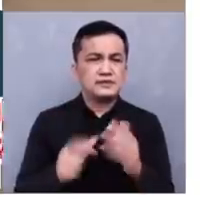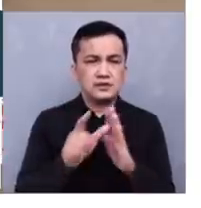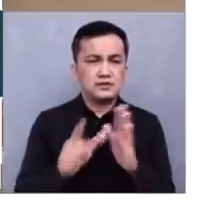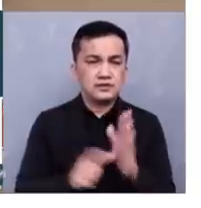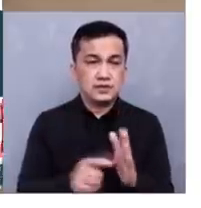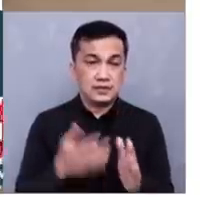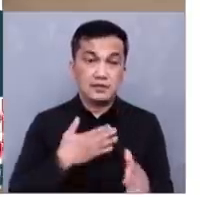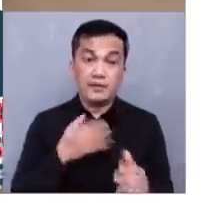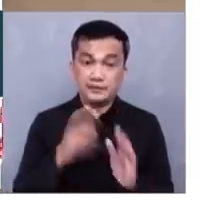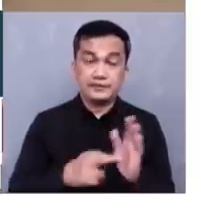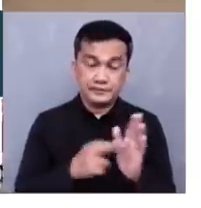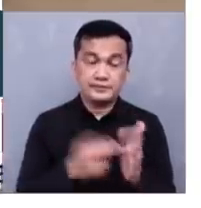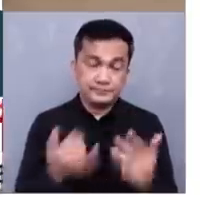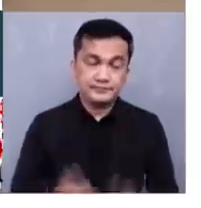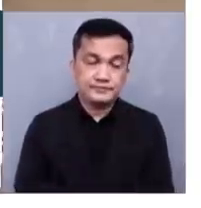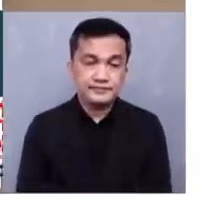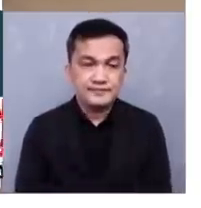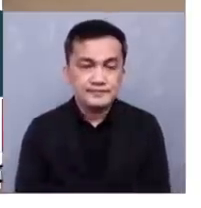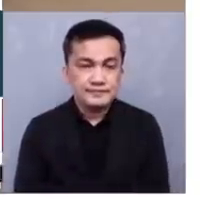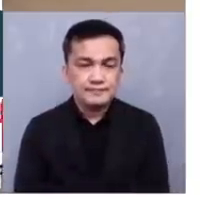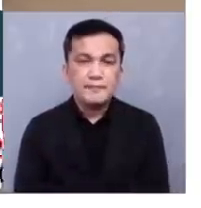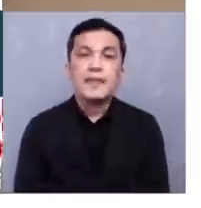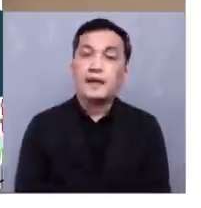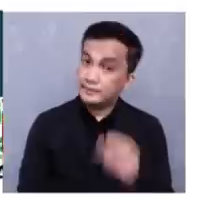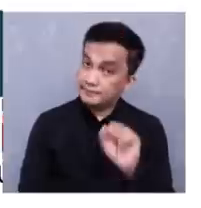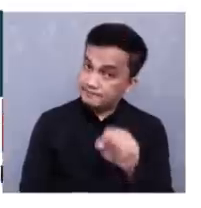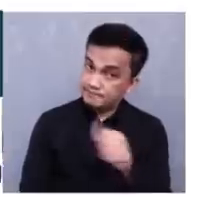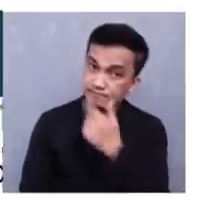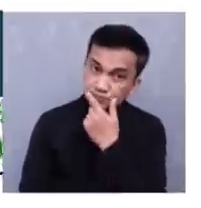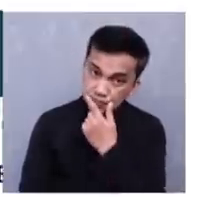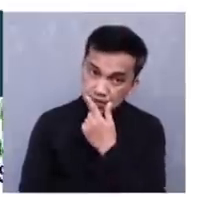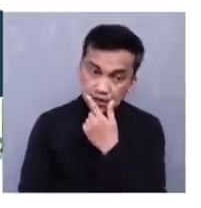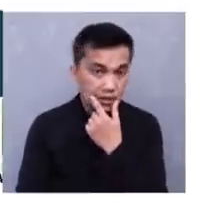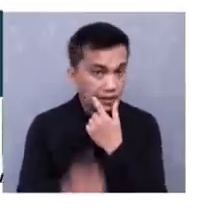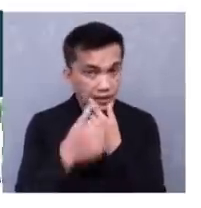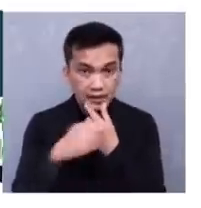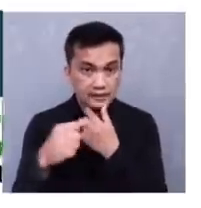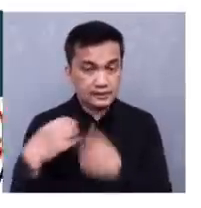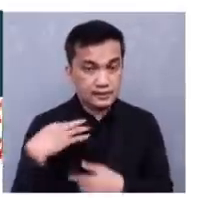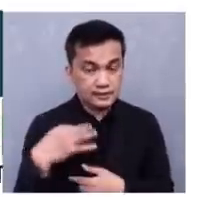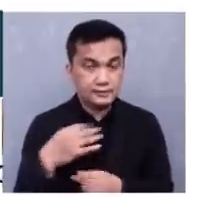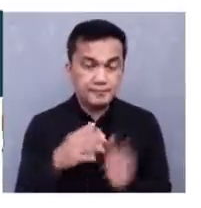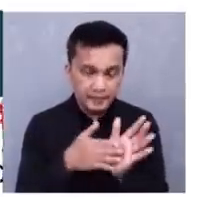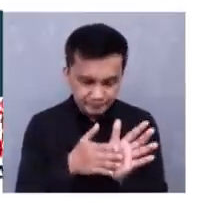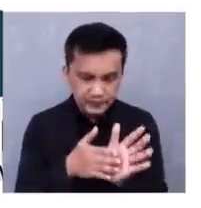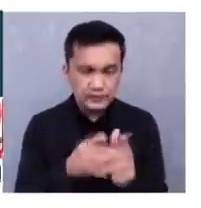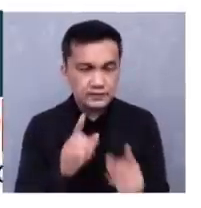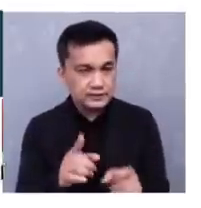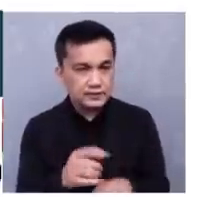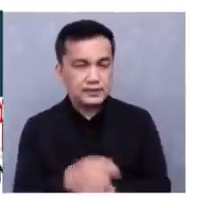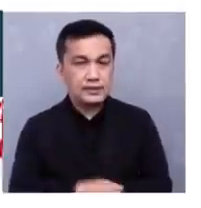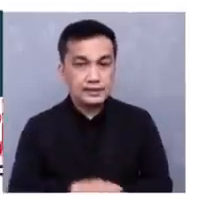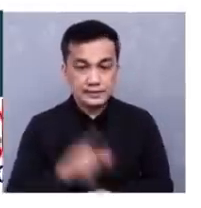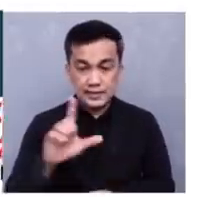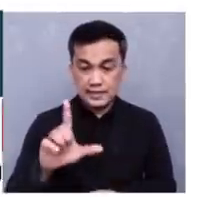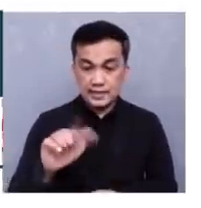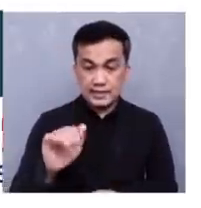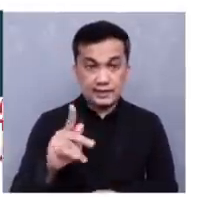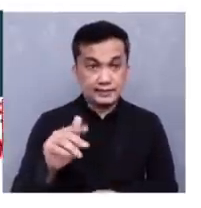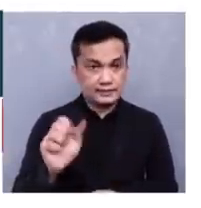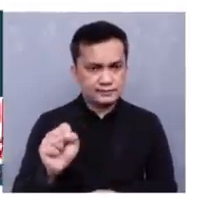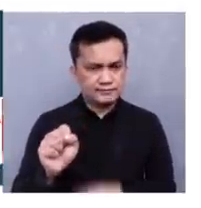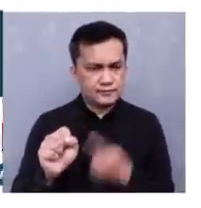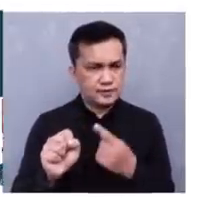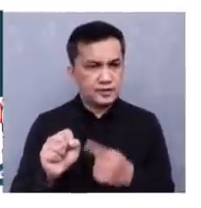this stage in time. But has any of the candidates, excuse me, let's talk about Lakas CMD, for example, even PDP